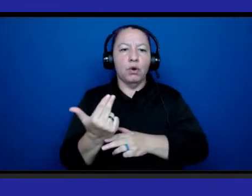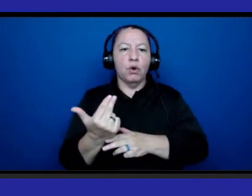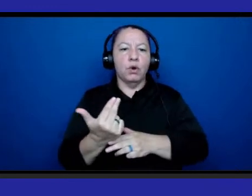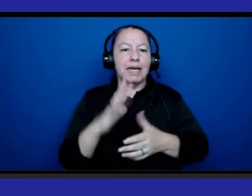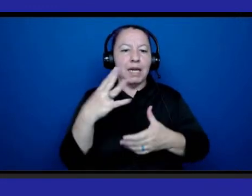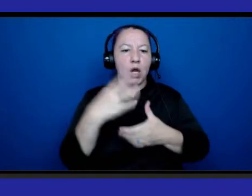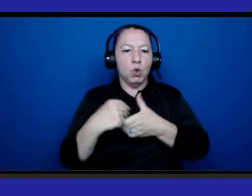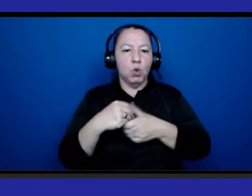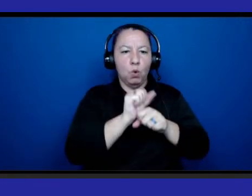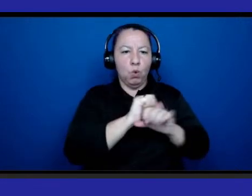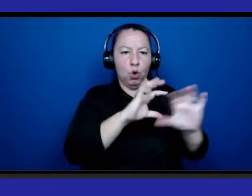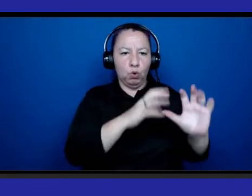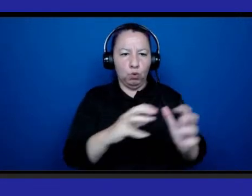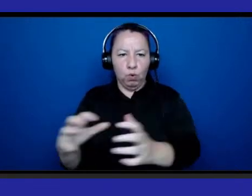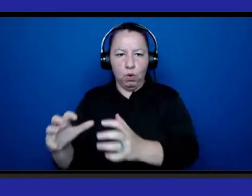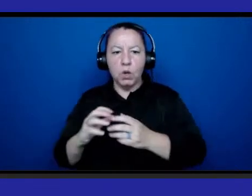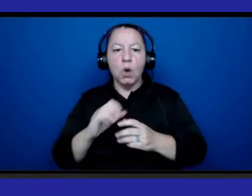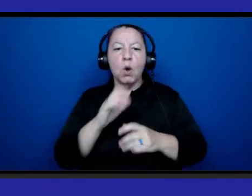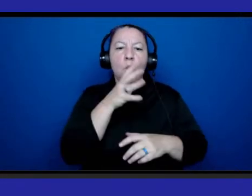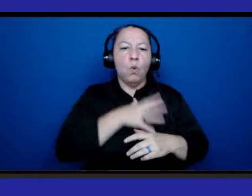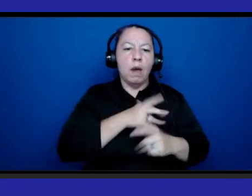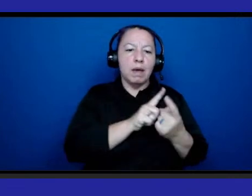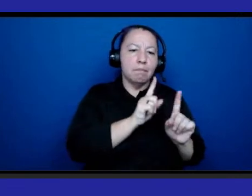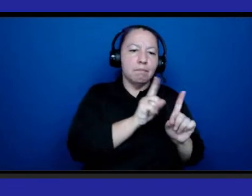women mentorship, LGBTQIA+,